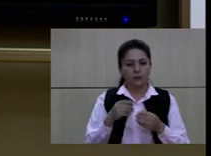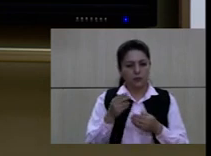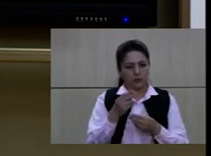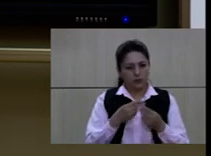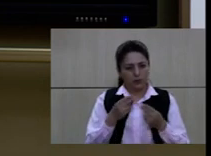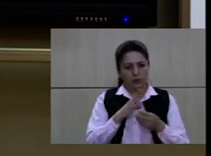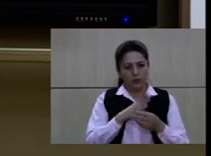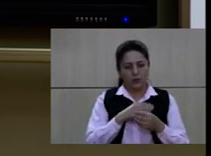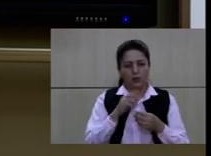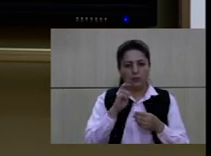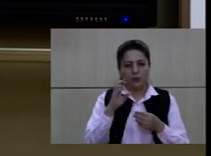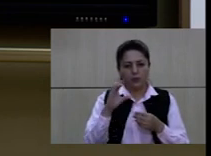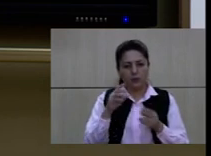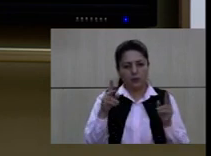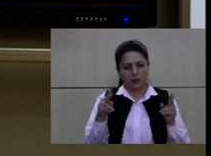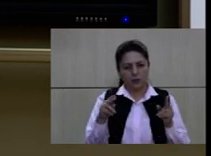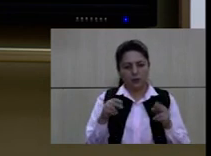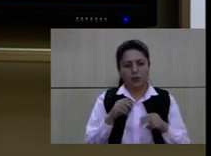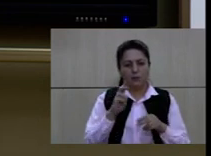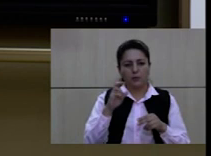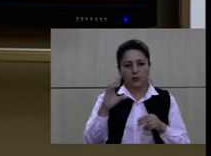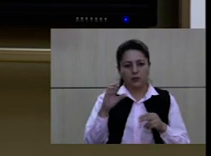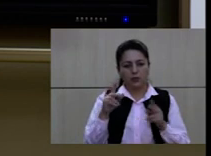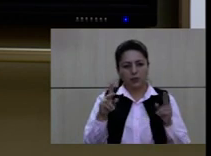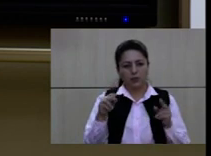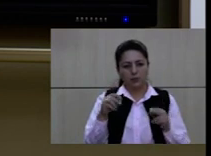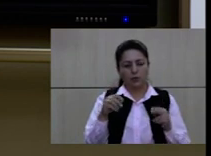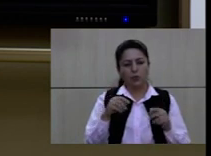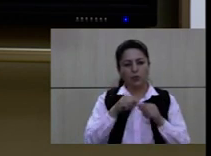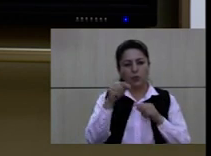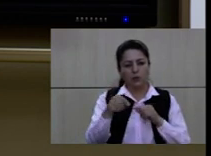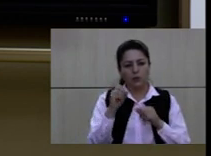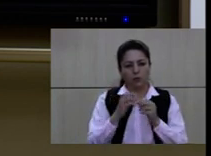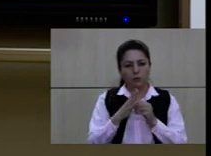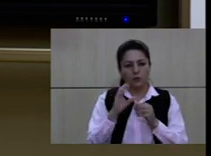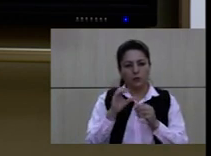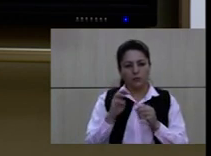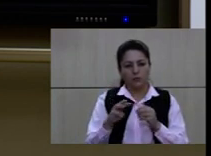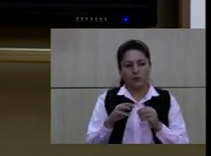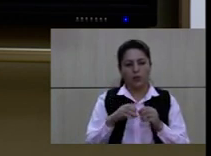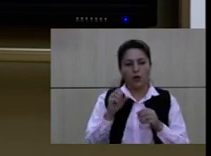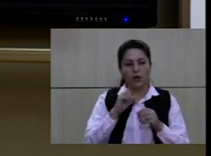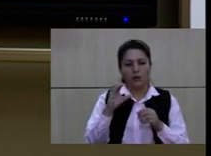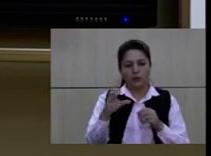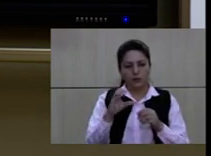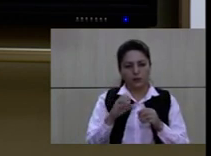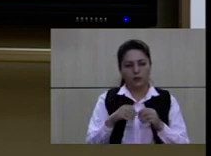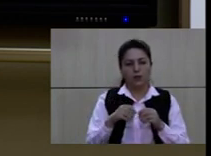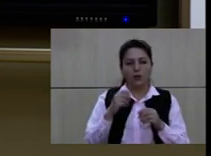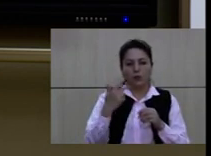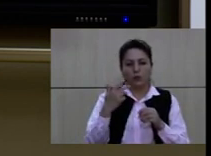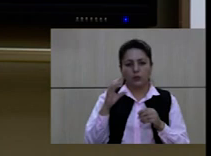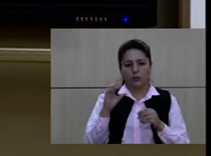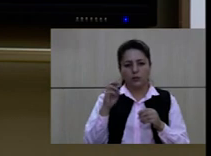chizib oldik. BC kesma. BC kesmaning uzunligi 15 sm. AC esa 3